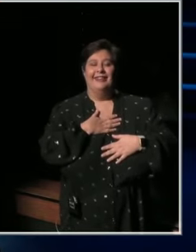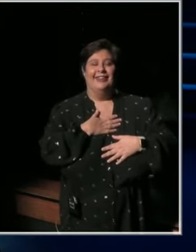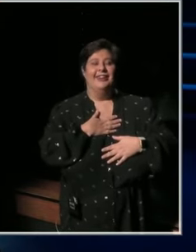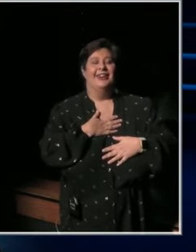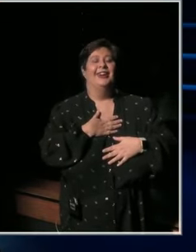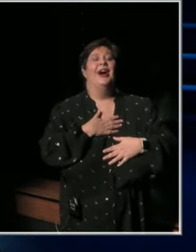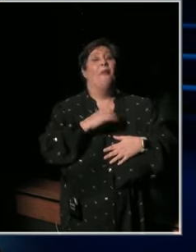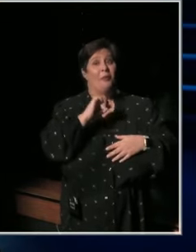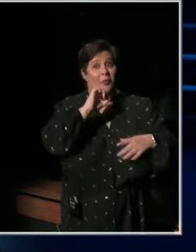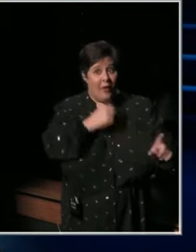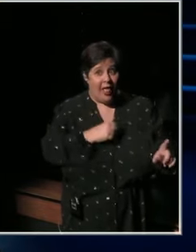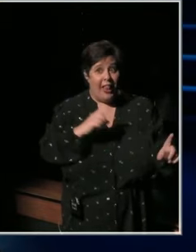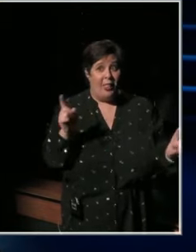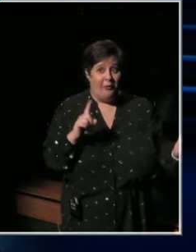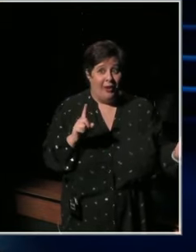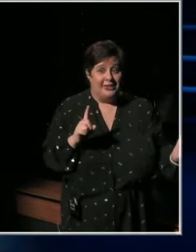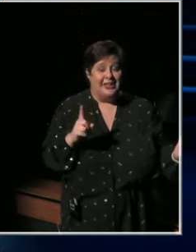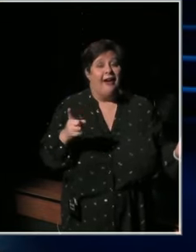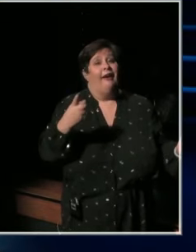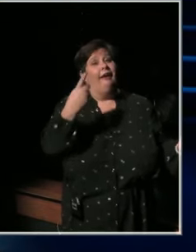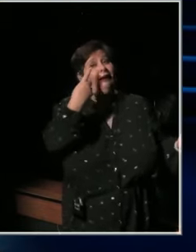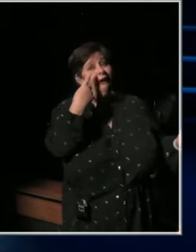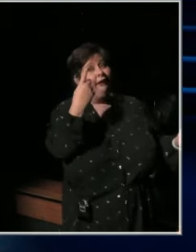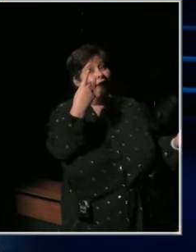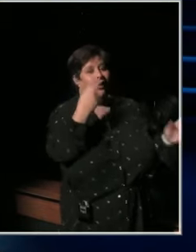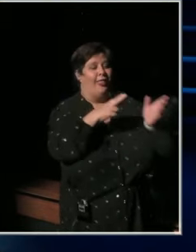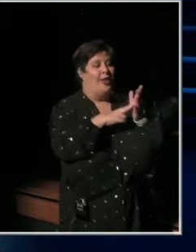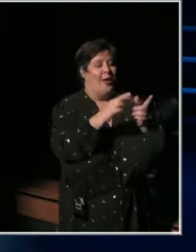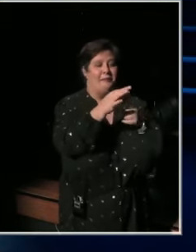We're gonna look at the